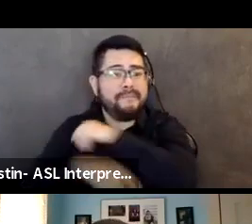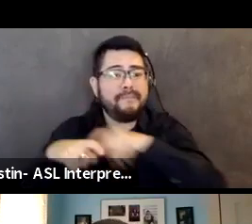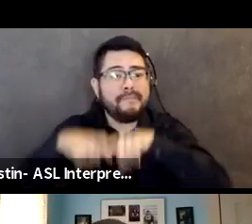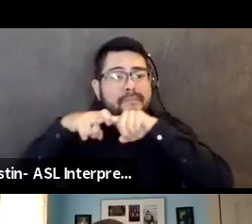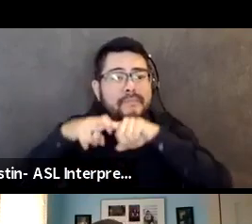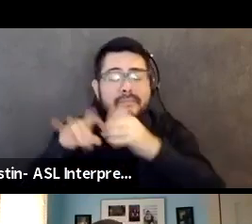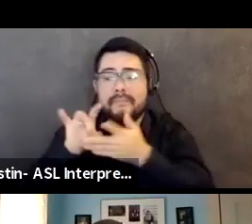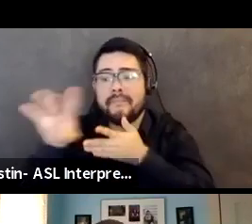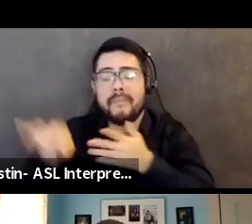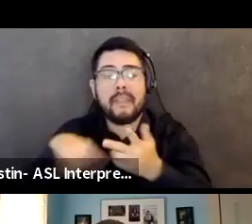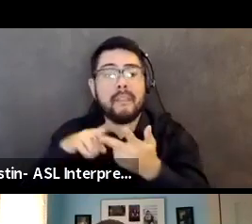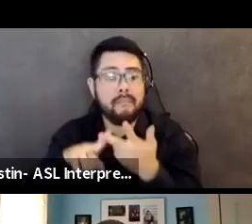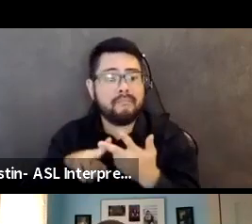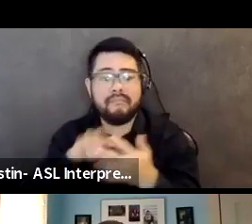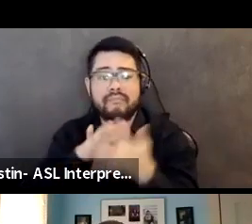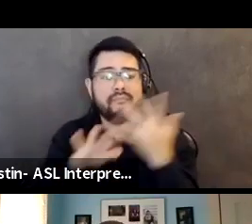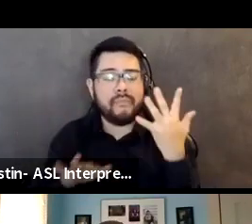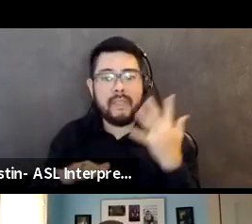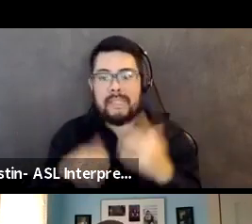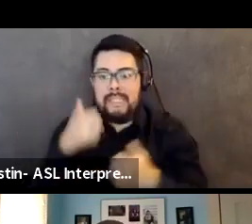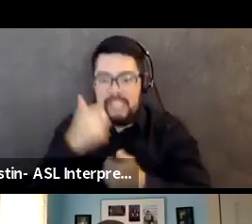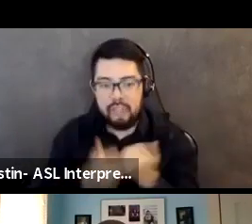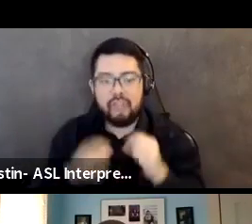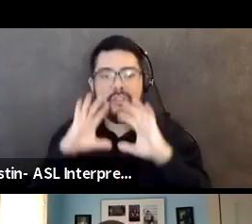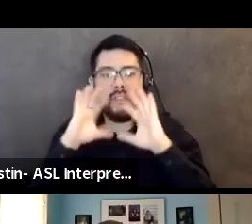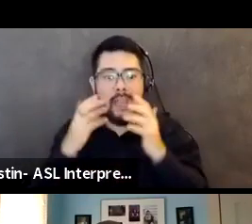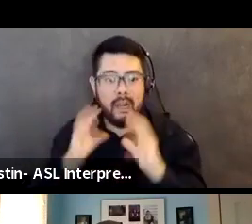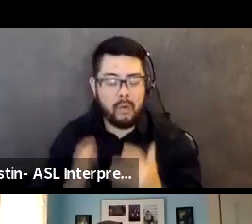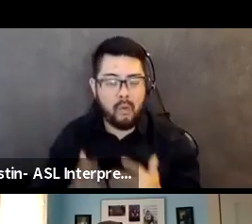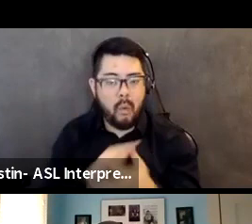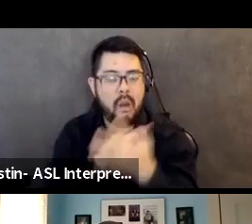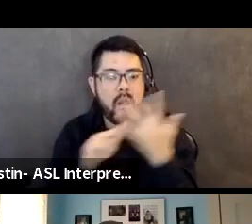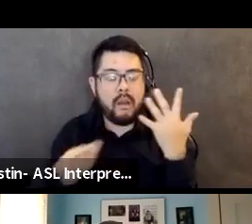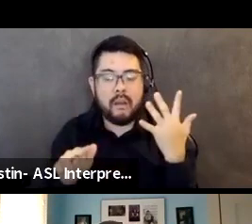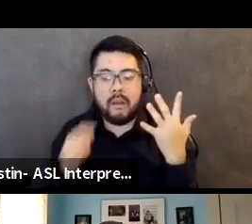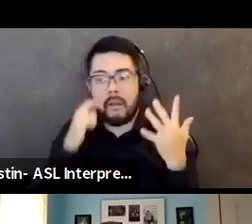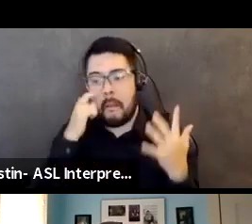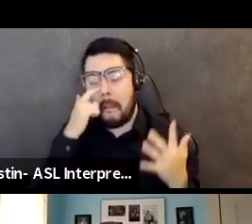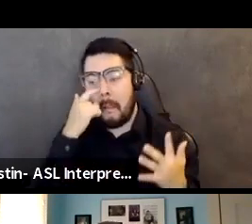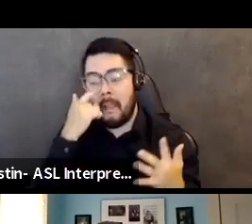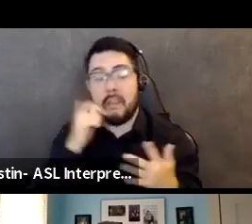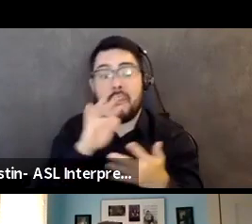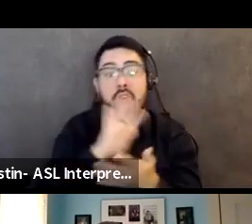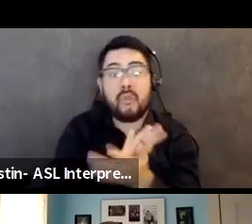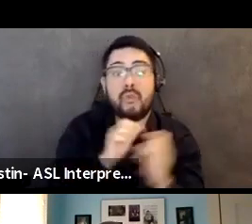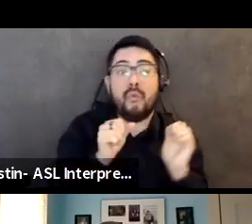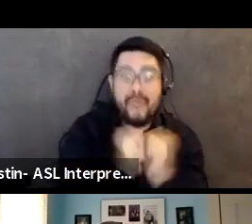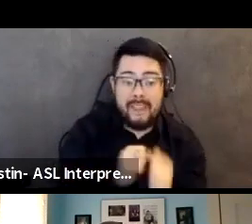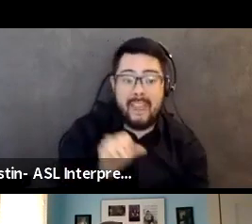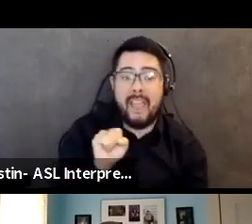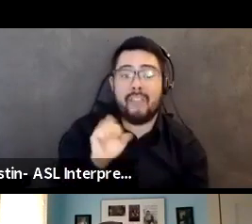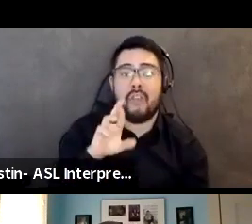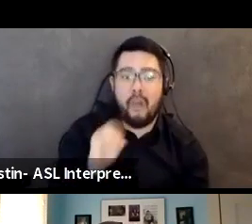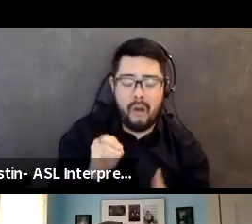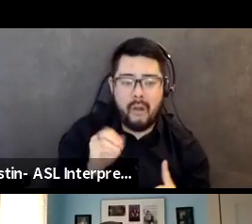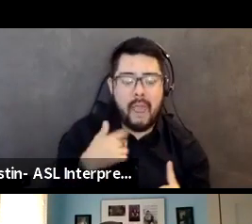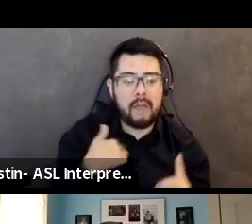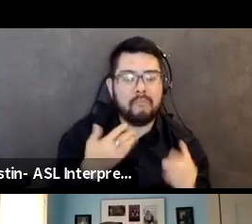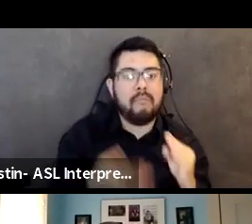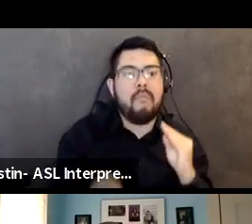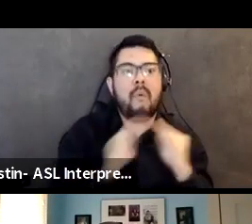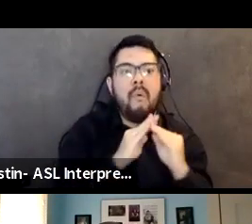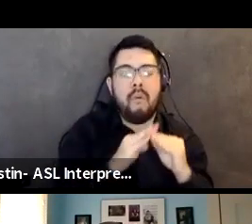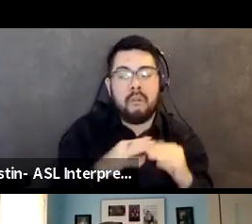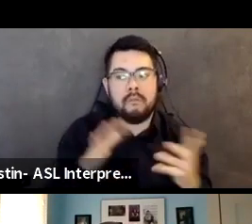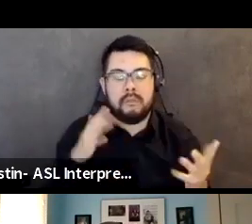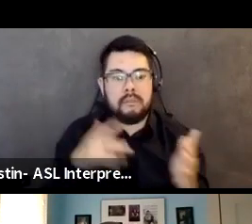expulsions in every category and it wasn't even close it was these schools with sros that had higher rates almost